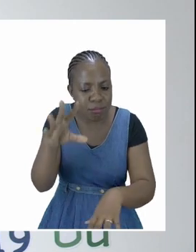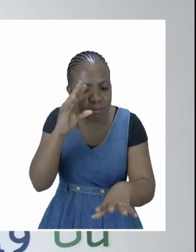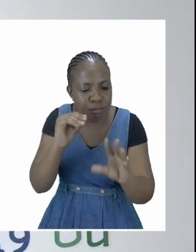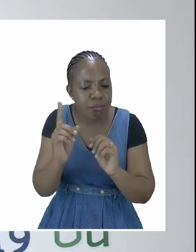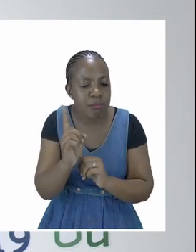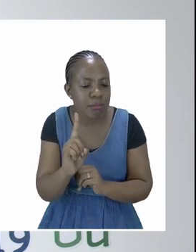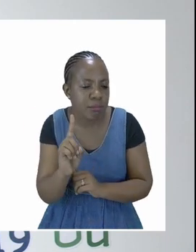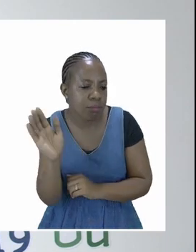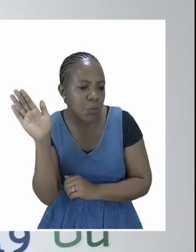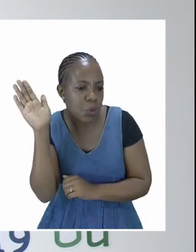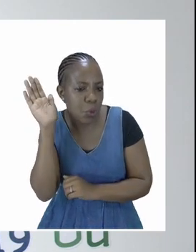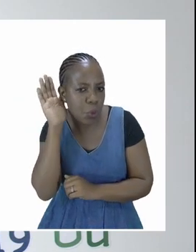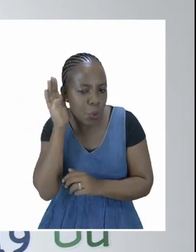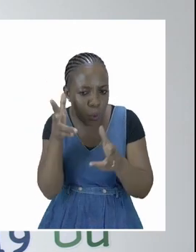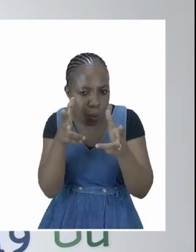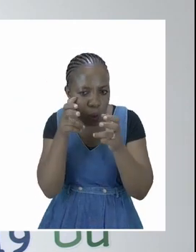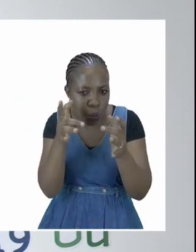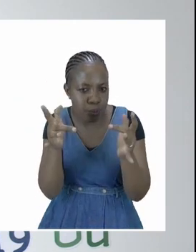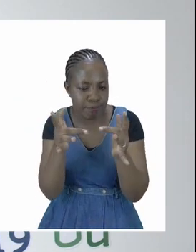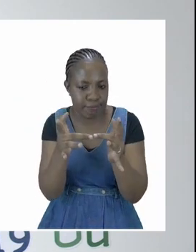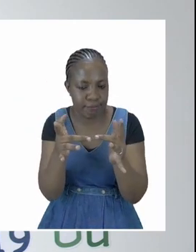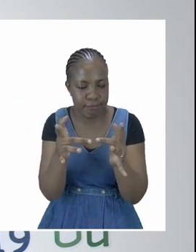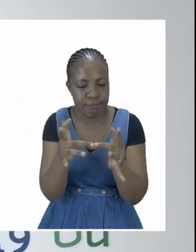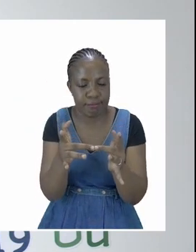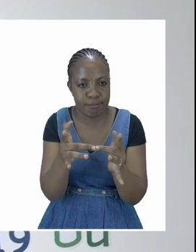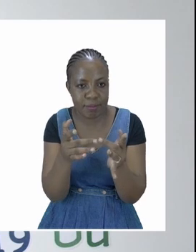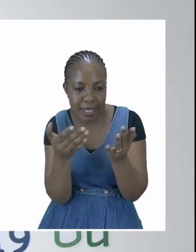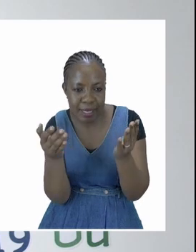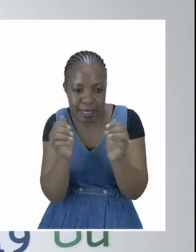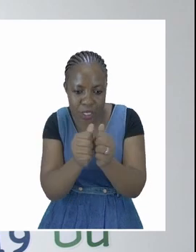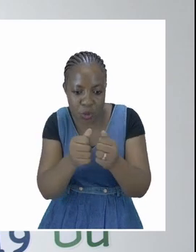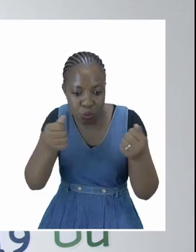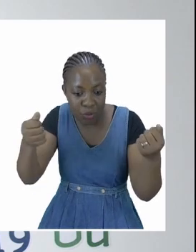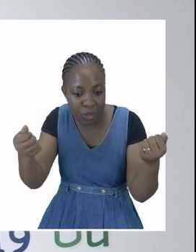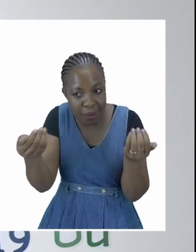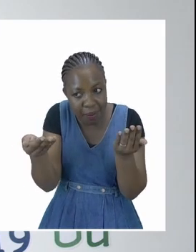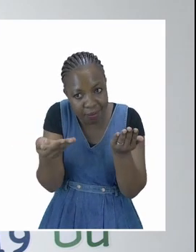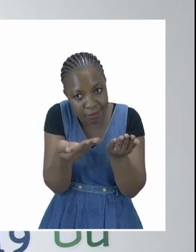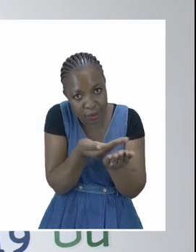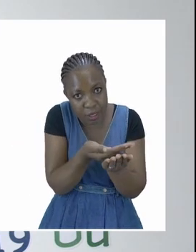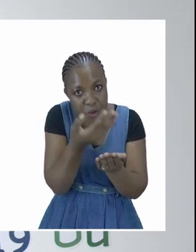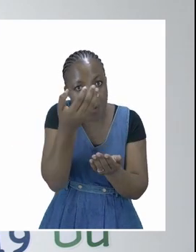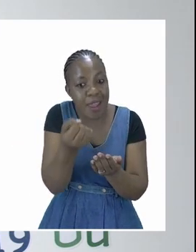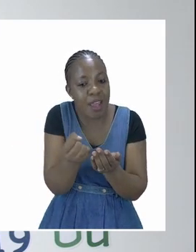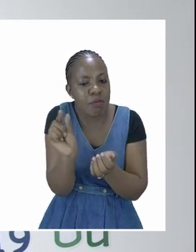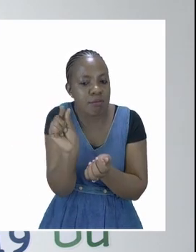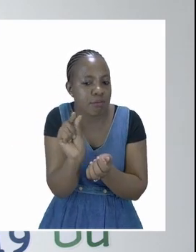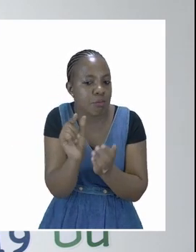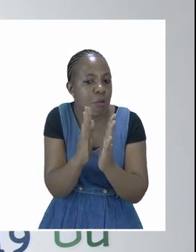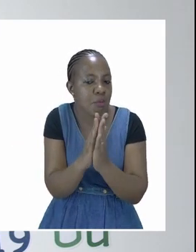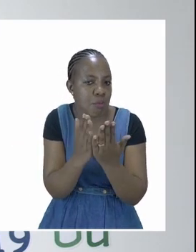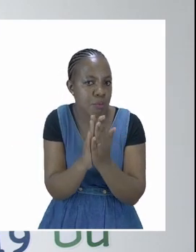or watching online. Inside the newspapers, there is an insert of the lesson